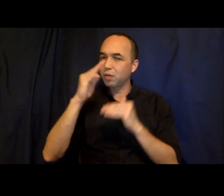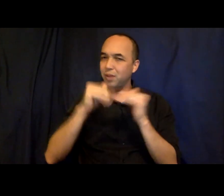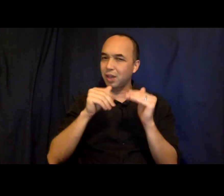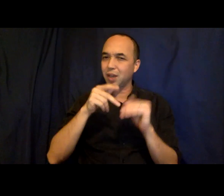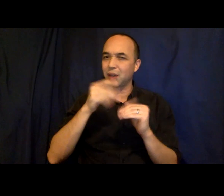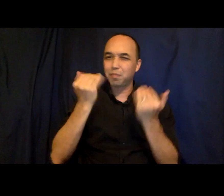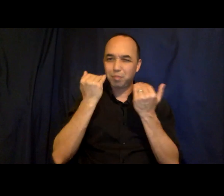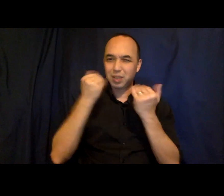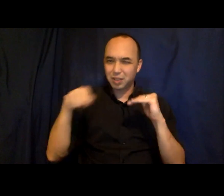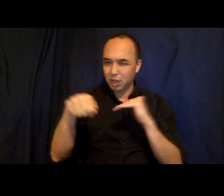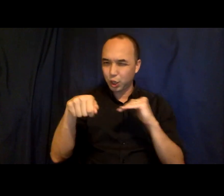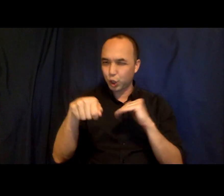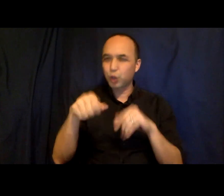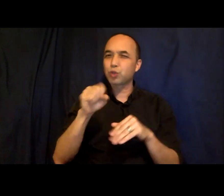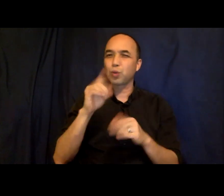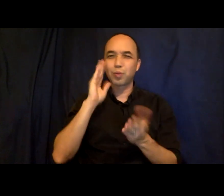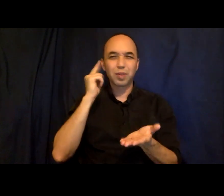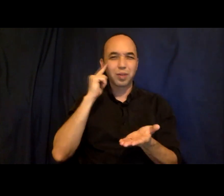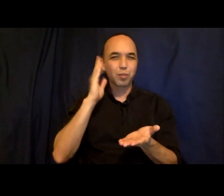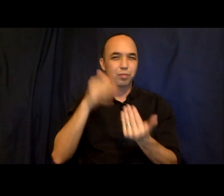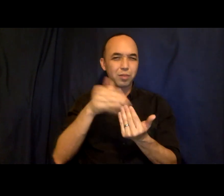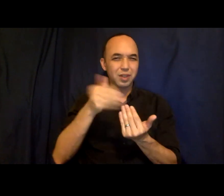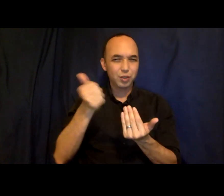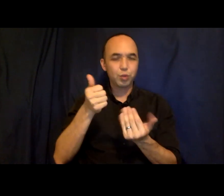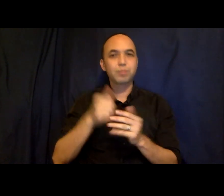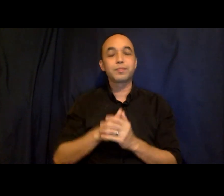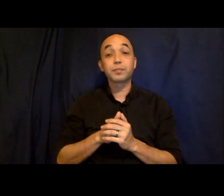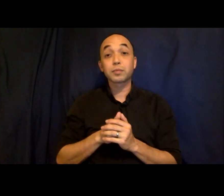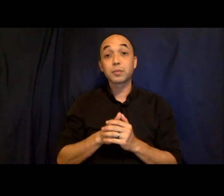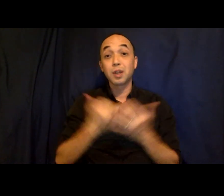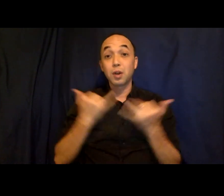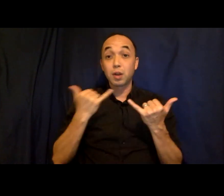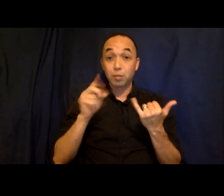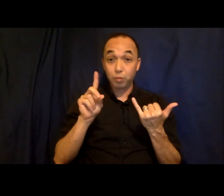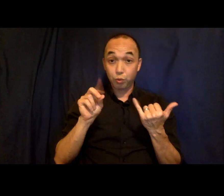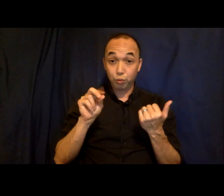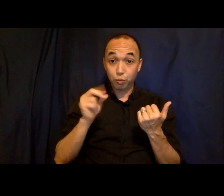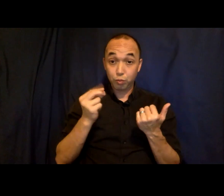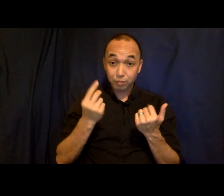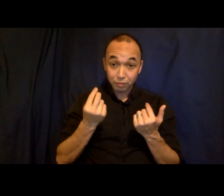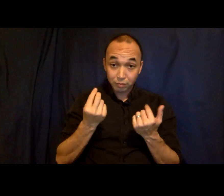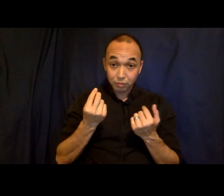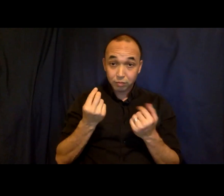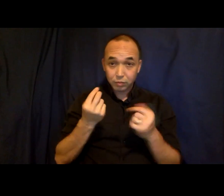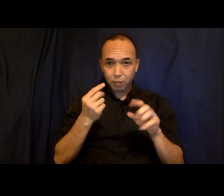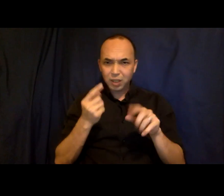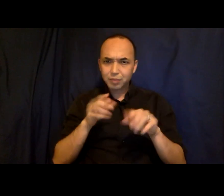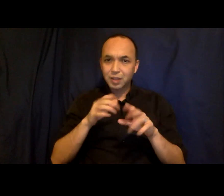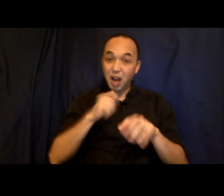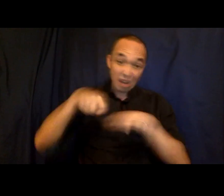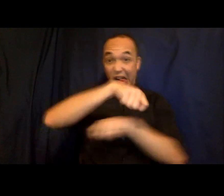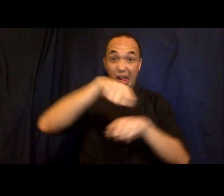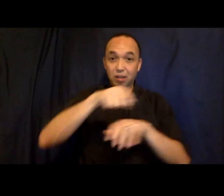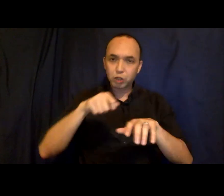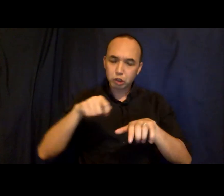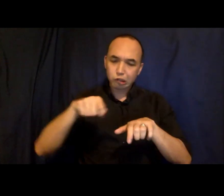these shapes a little easier. So I'm just going to trace, I'm not going to